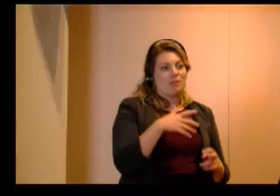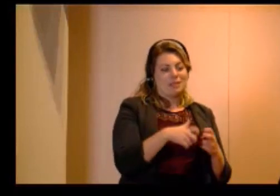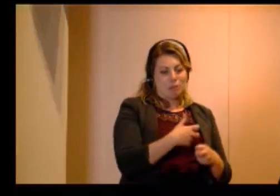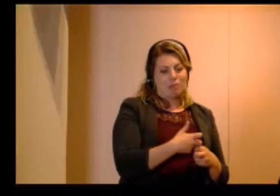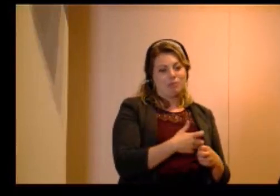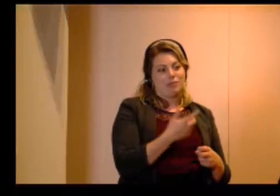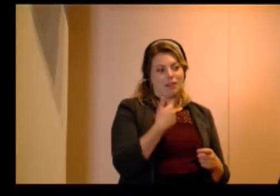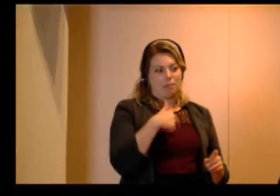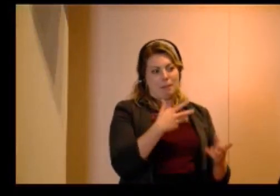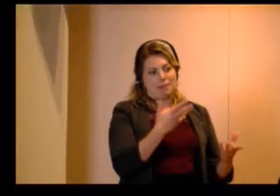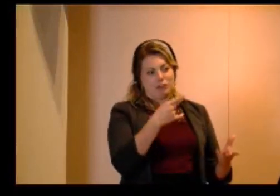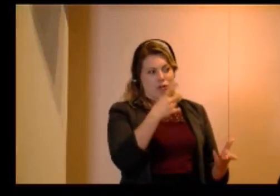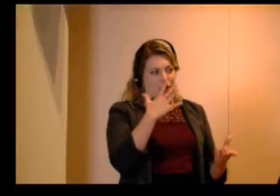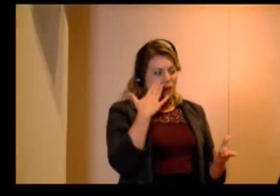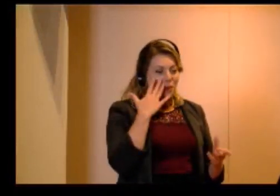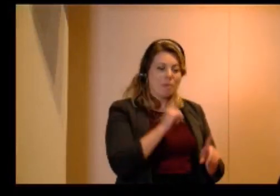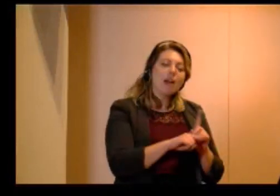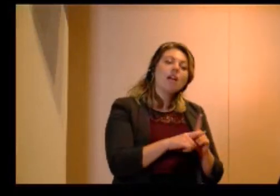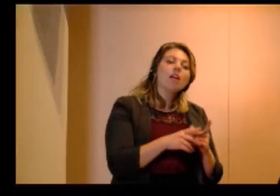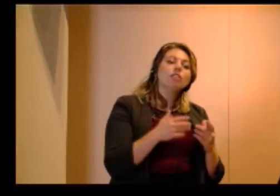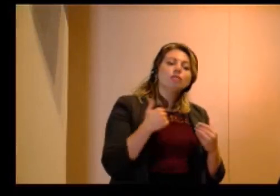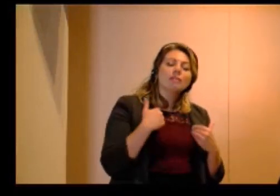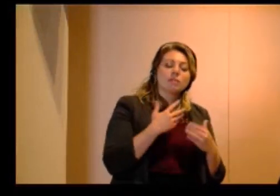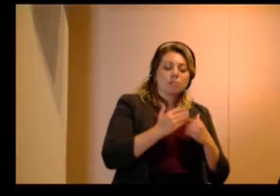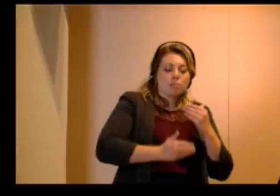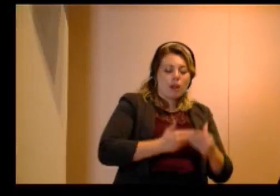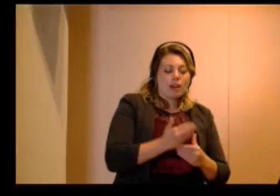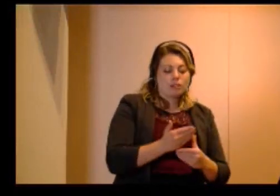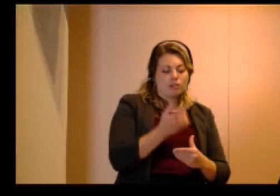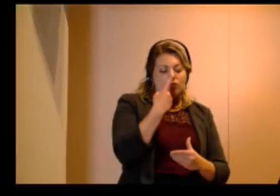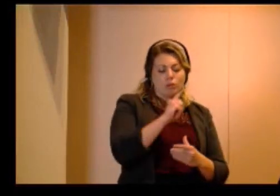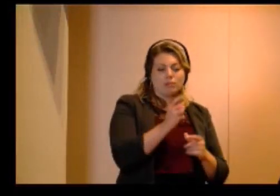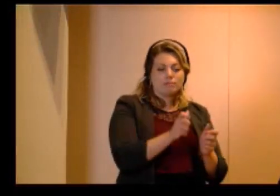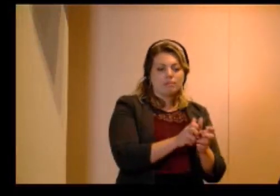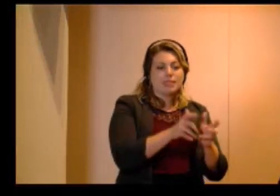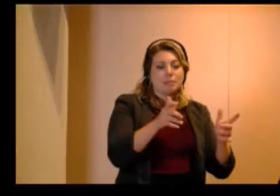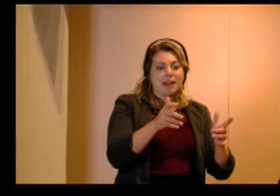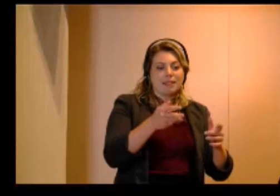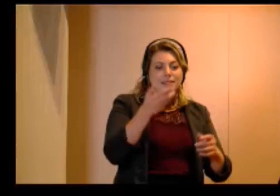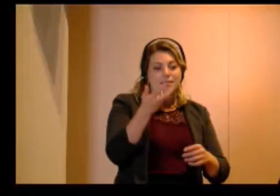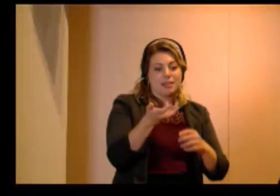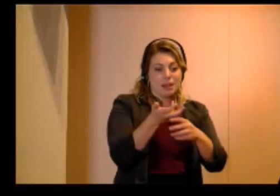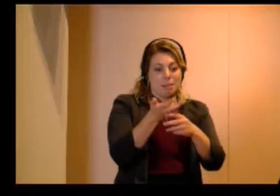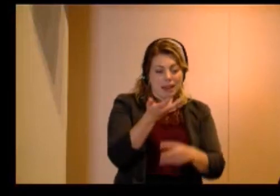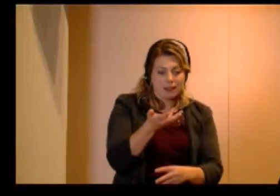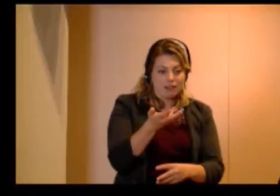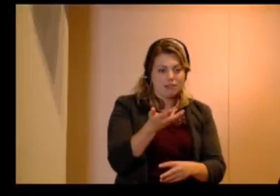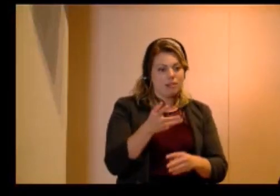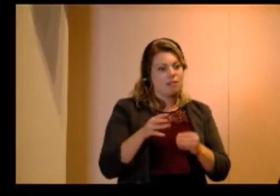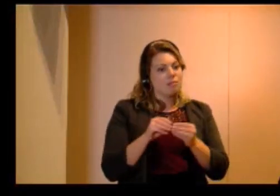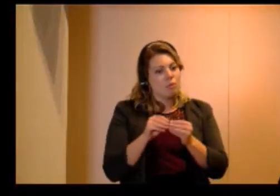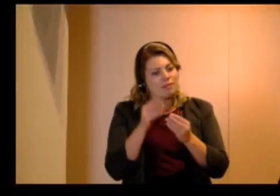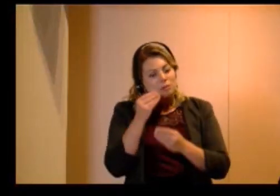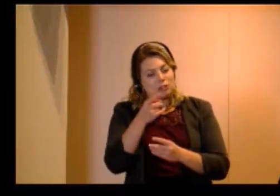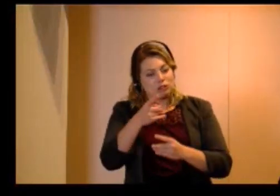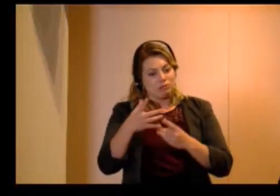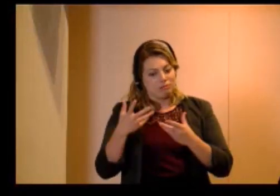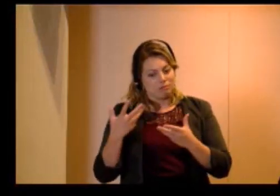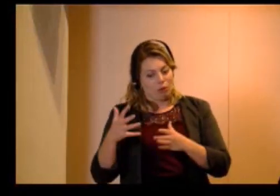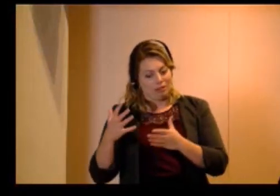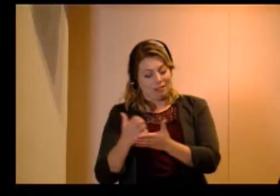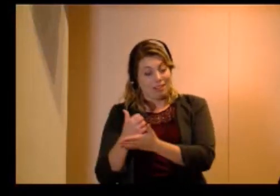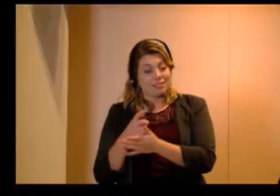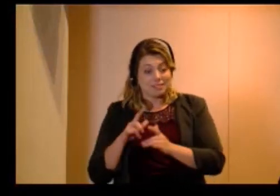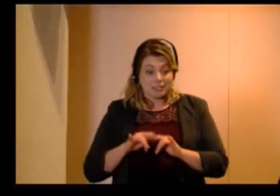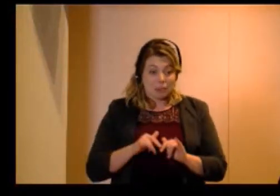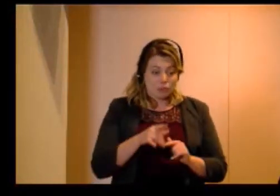or a conversation going on about expanding the metadata and the additional information that we're collecting as we're scanning